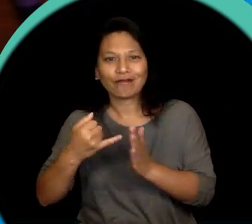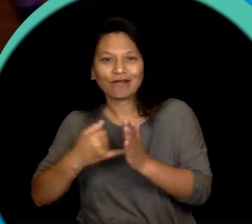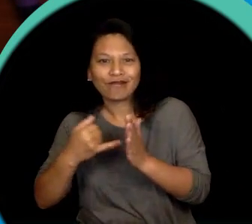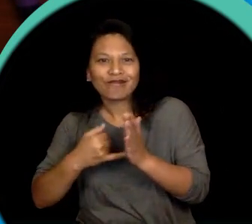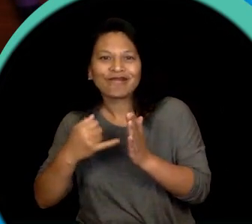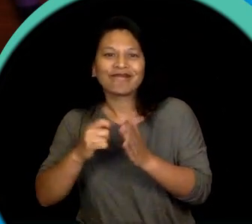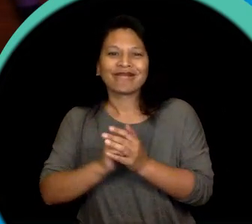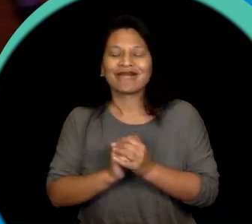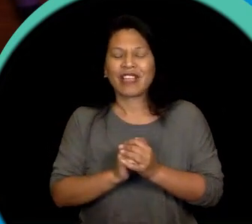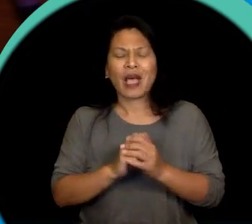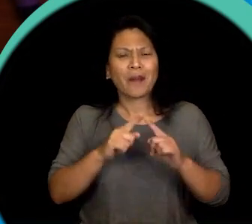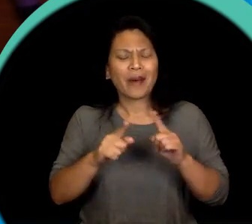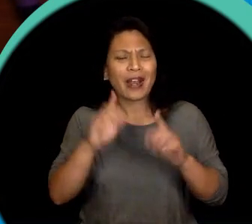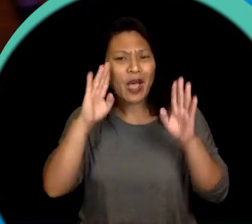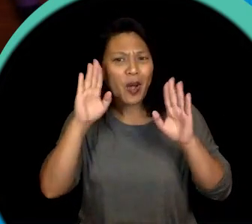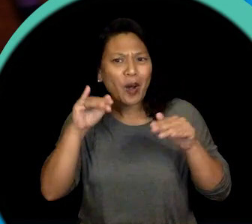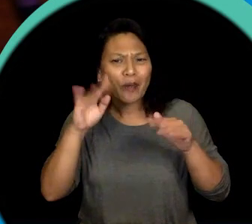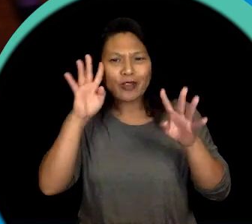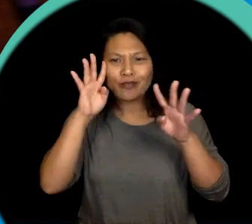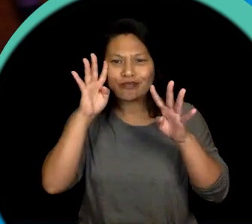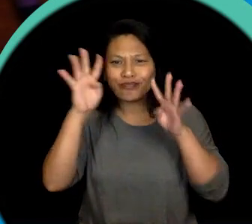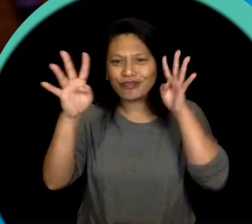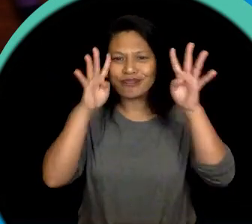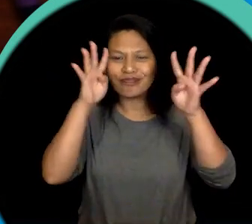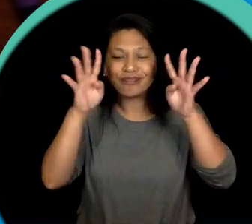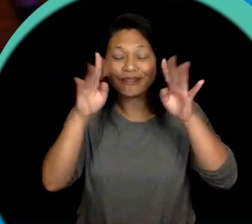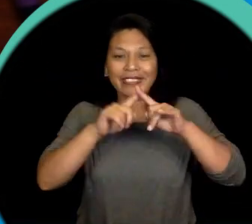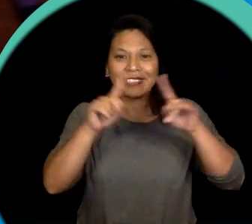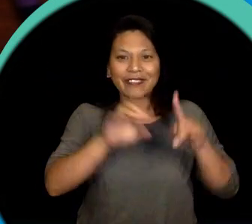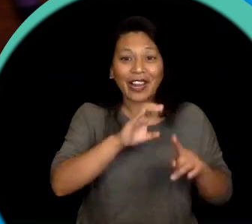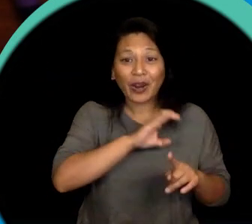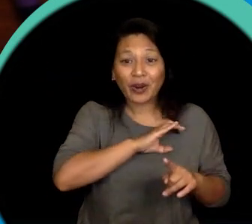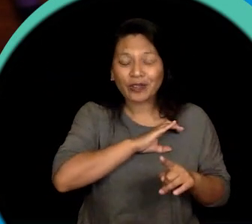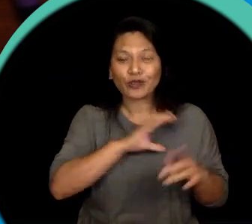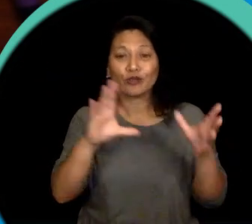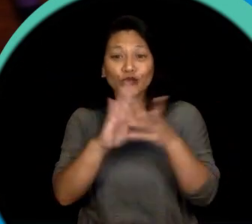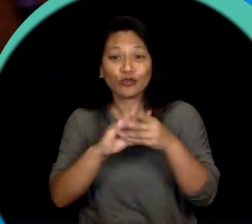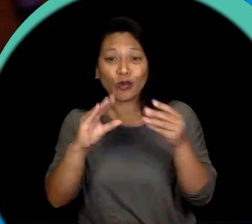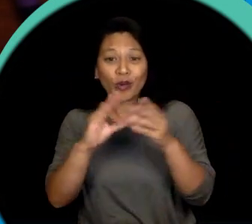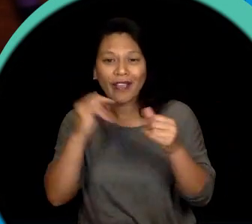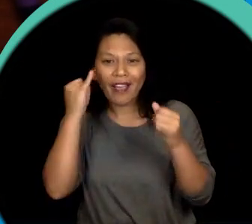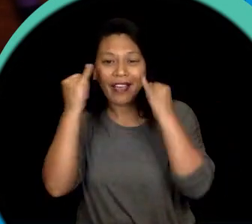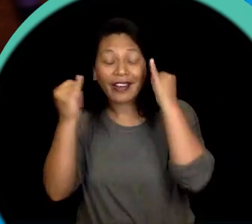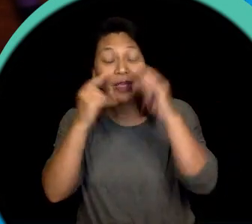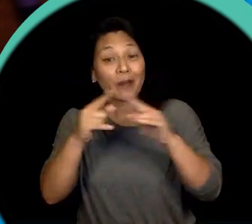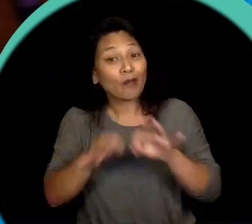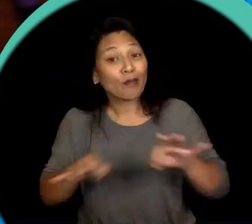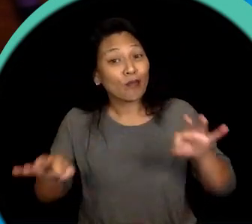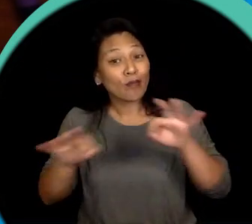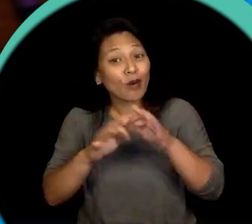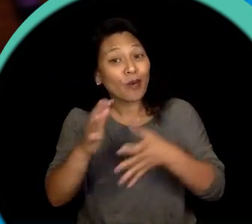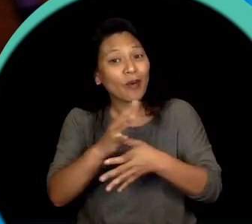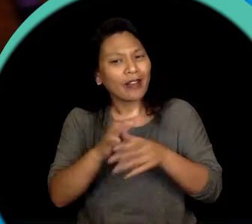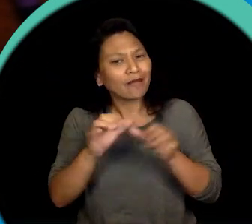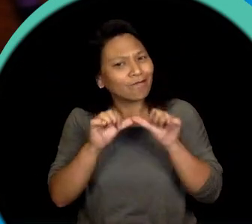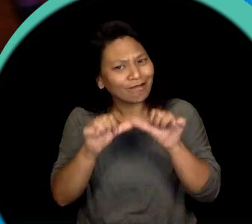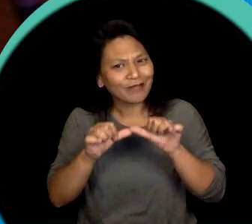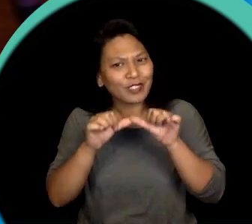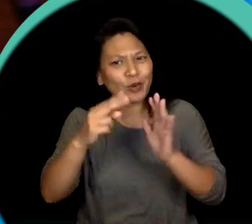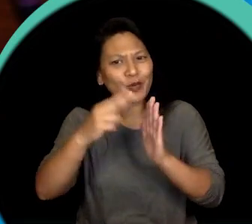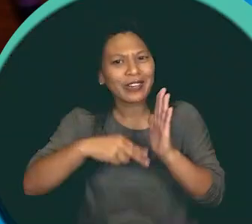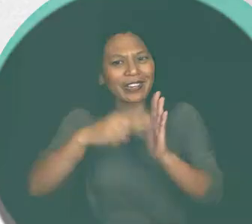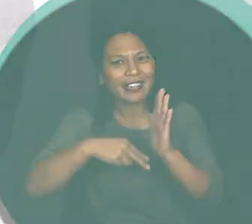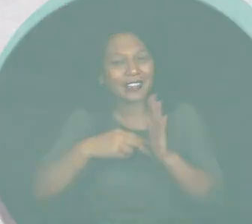and brainstorm character and story ideas. But most importantly, keep reading. Bye-bye.